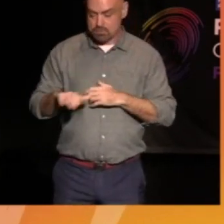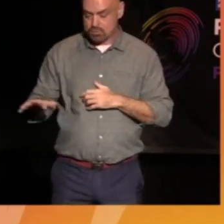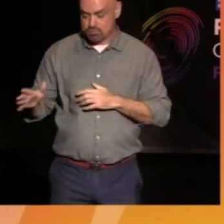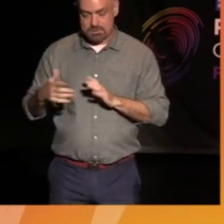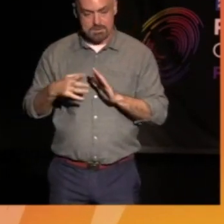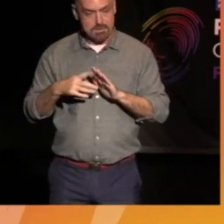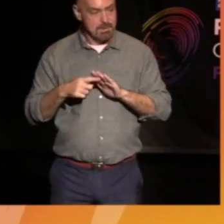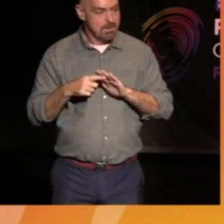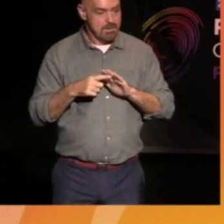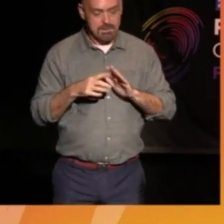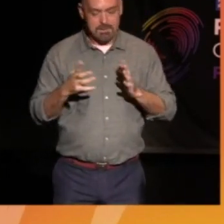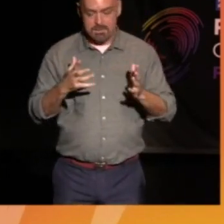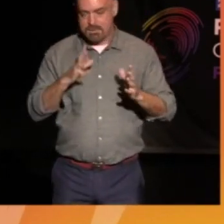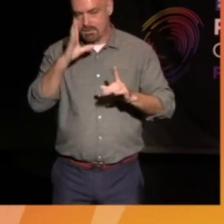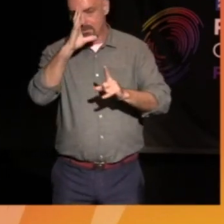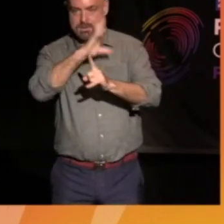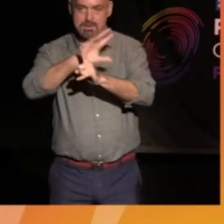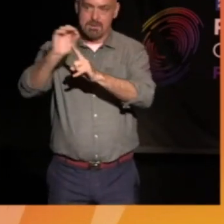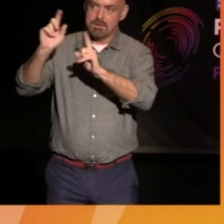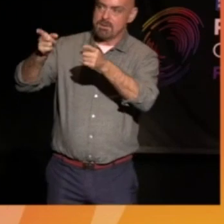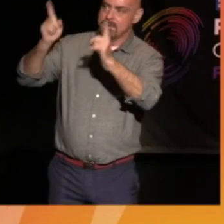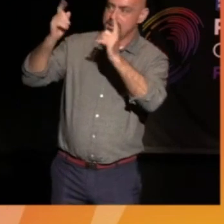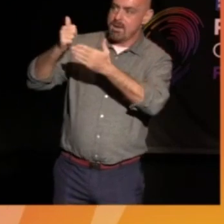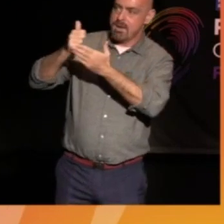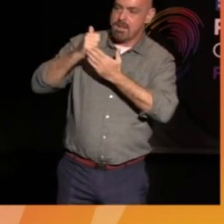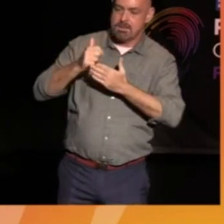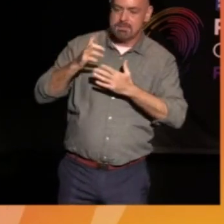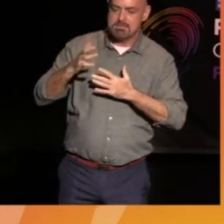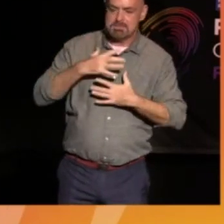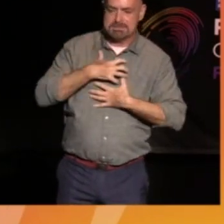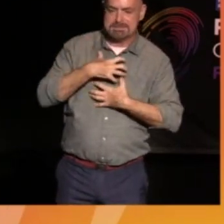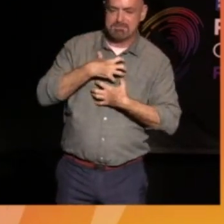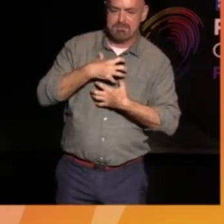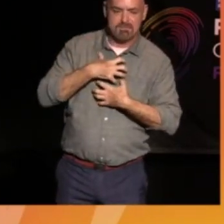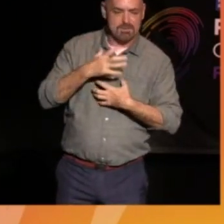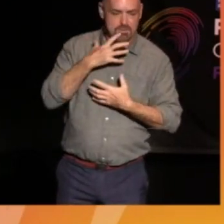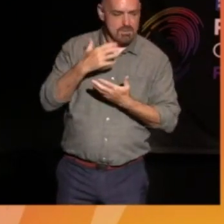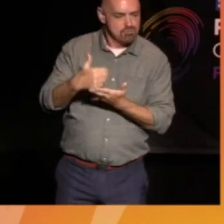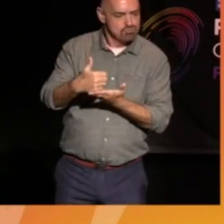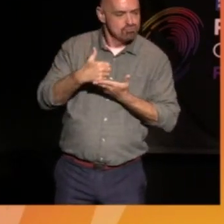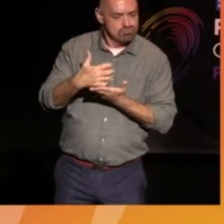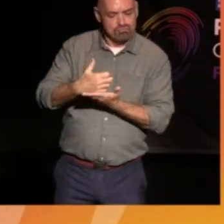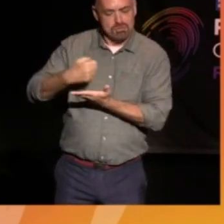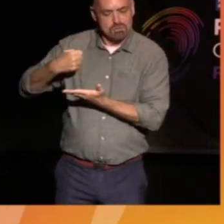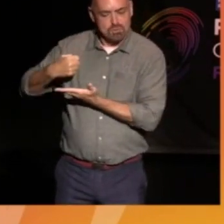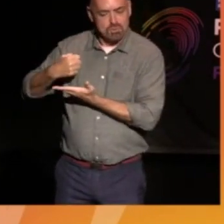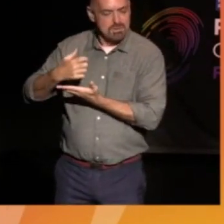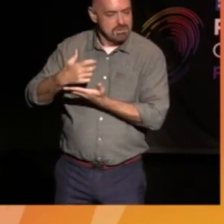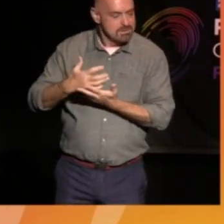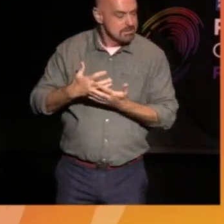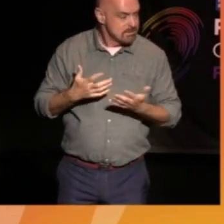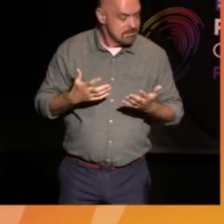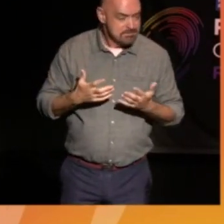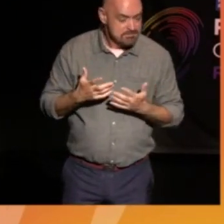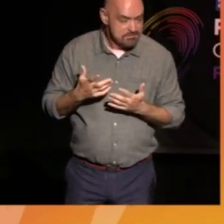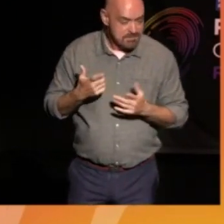alert authorities, or they must be terrified to be rescued in certain circumstances. So, Kinsu, how do you